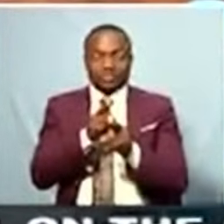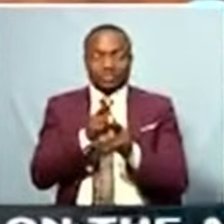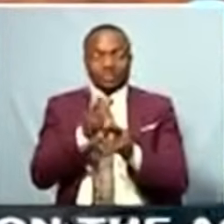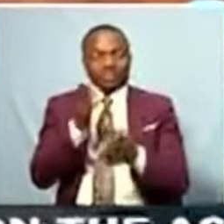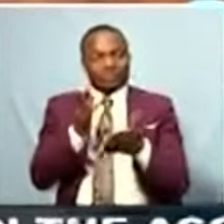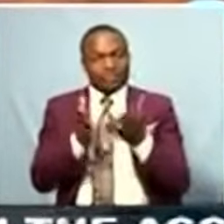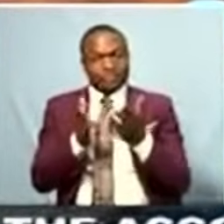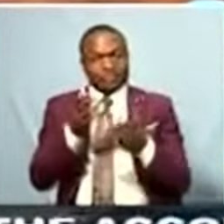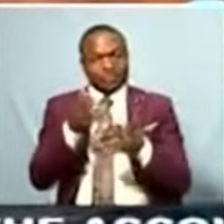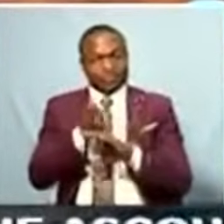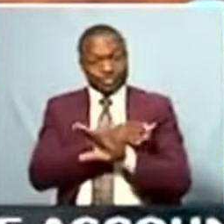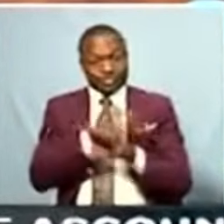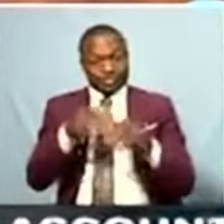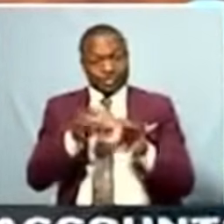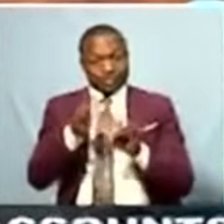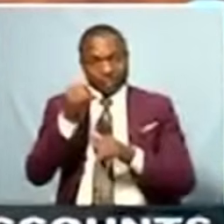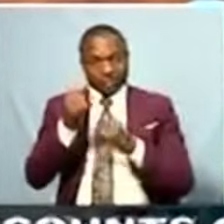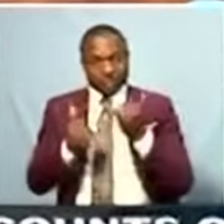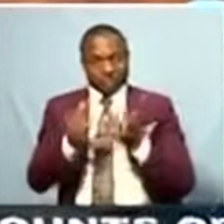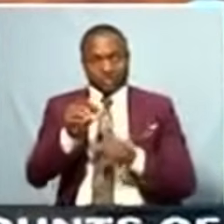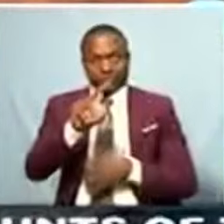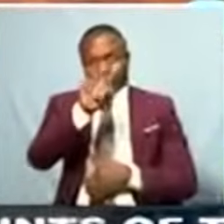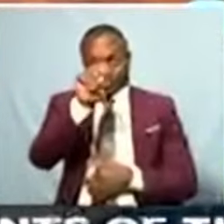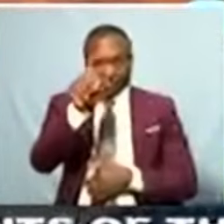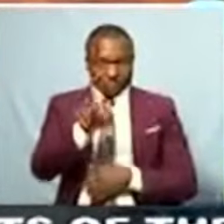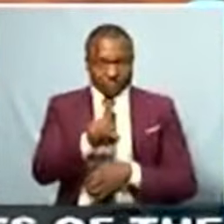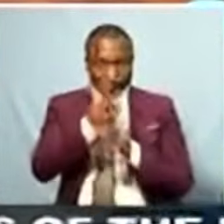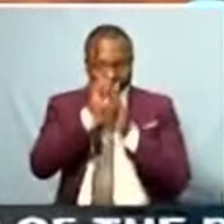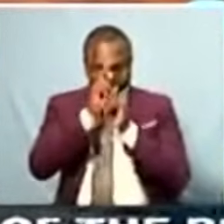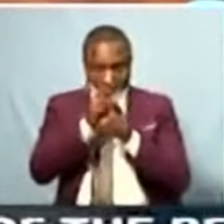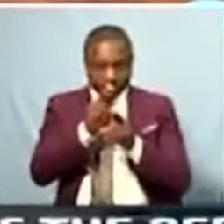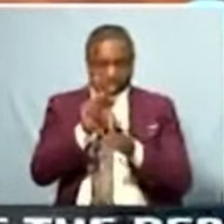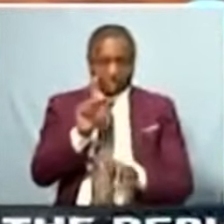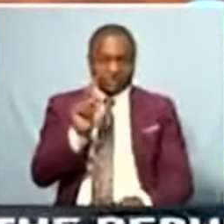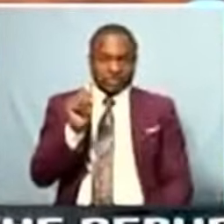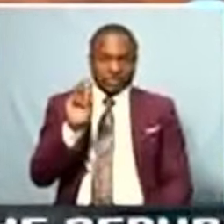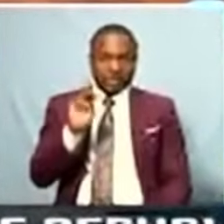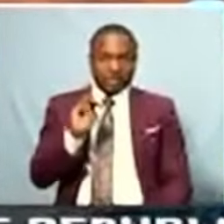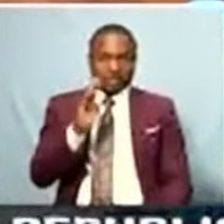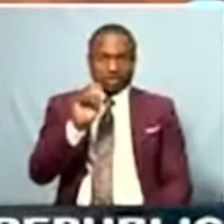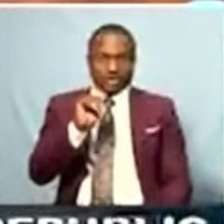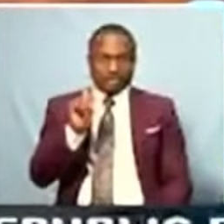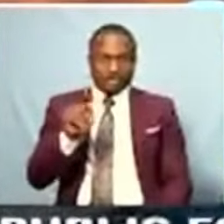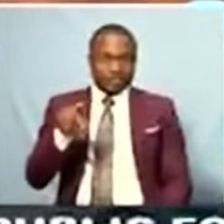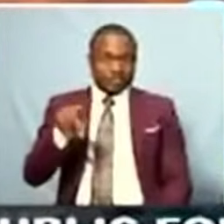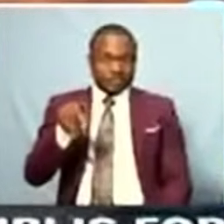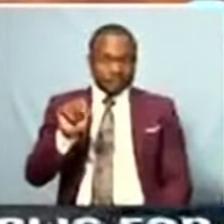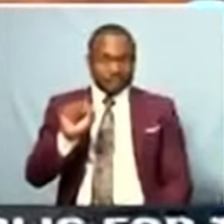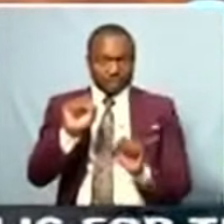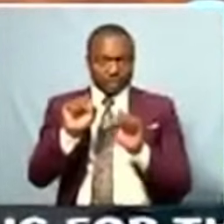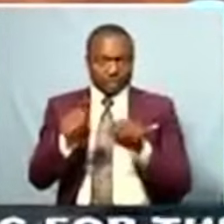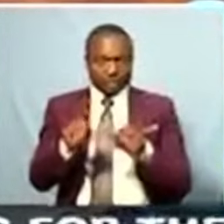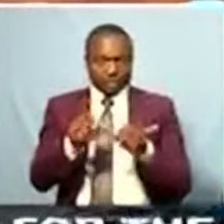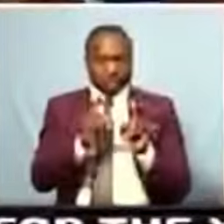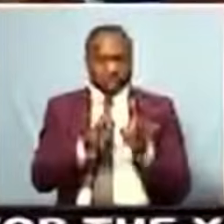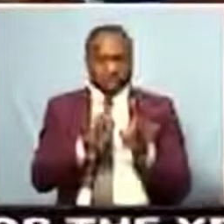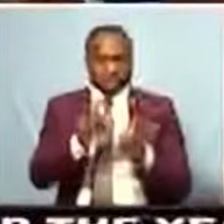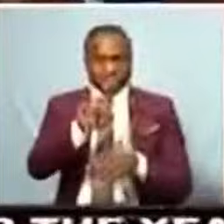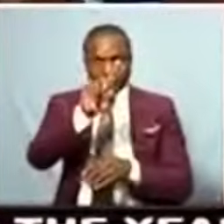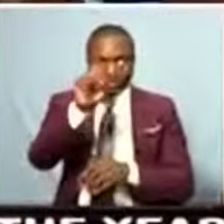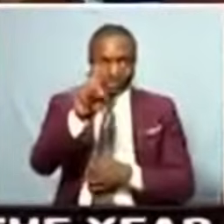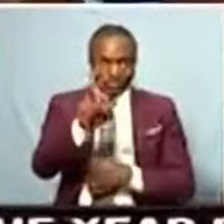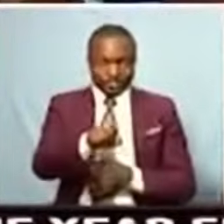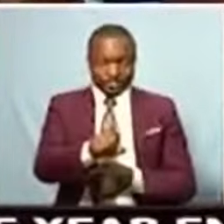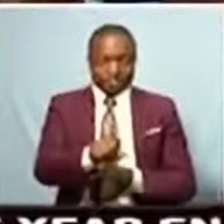Maybe before we proceed, because it's the last question from Honorable Kambita, which is not answered. PS can proceed with that question.